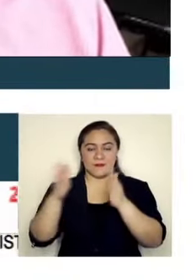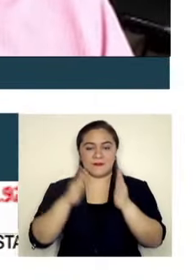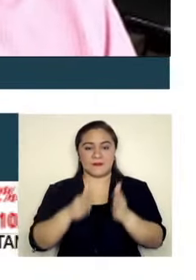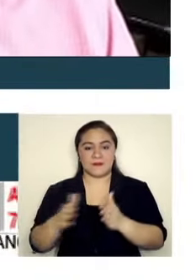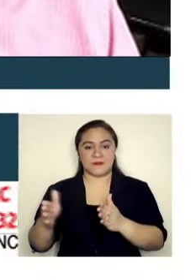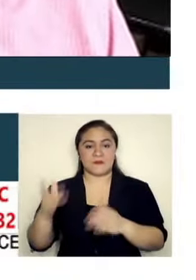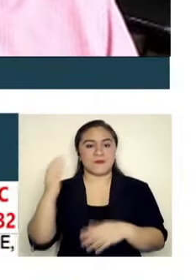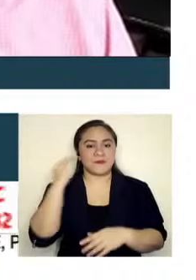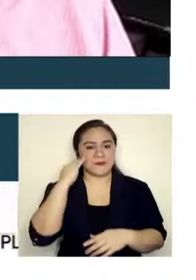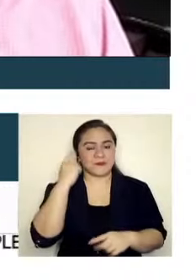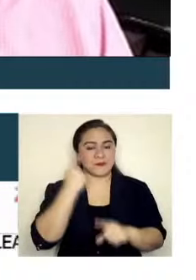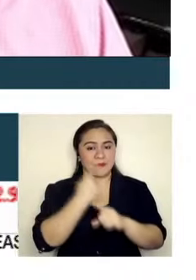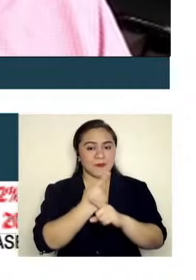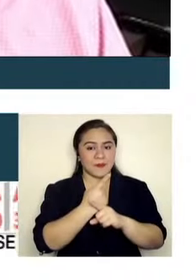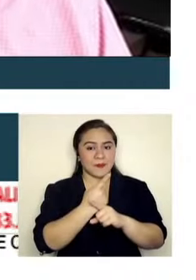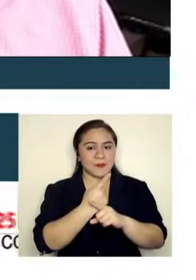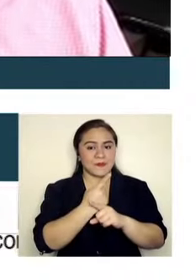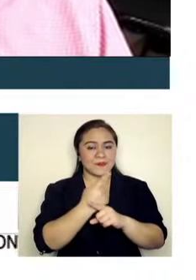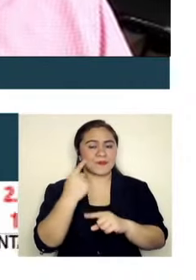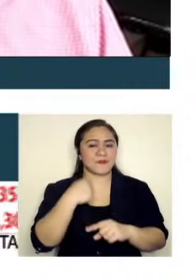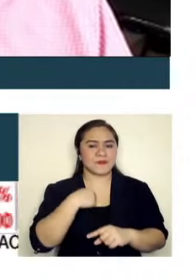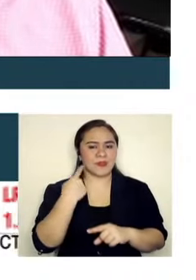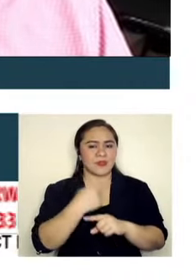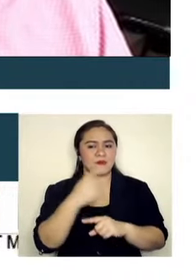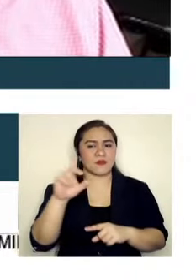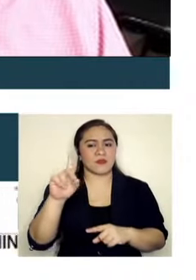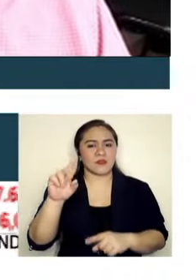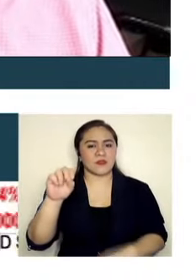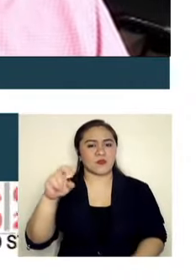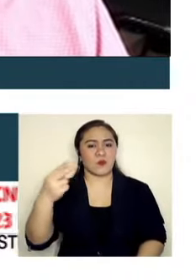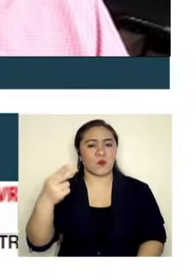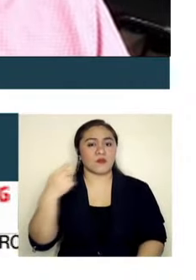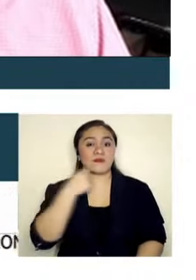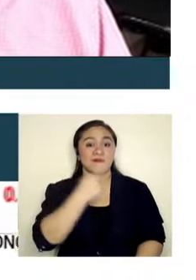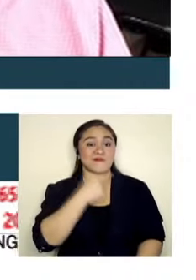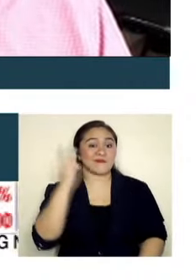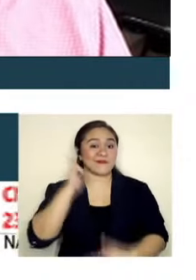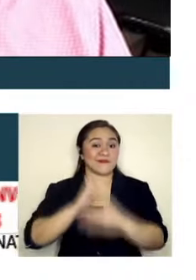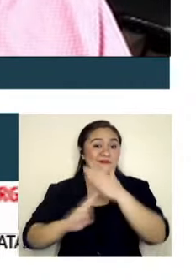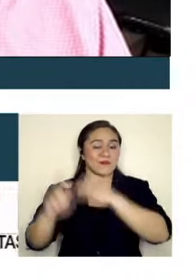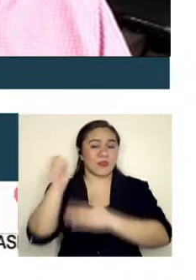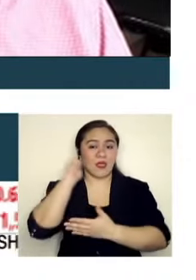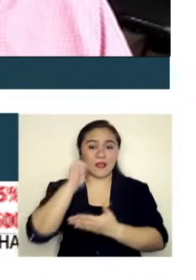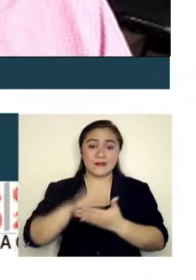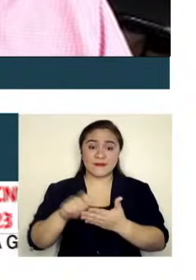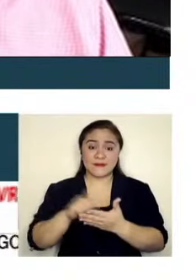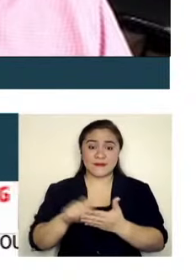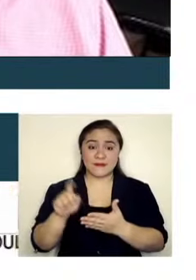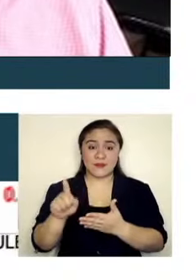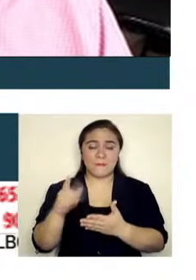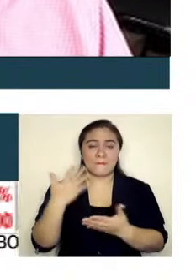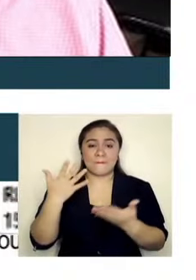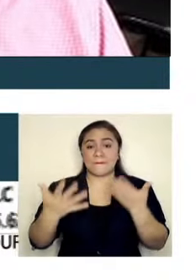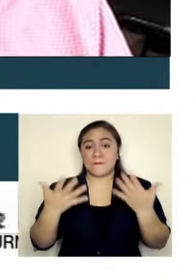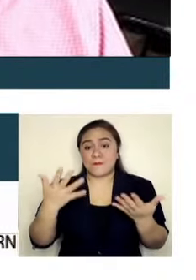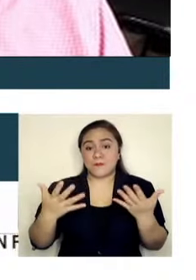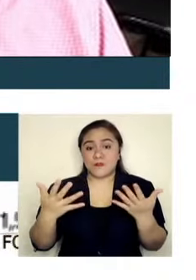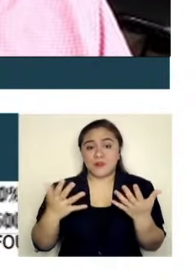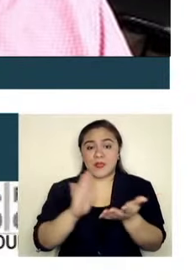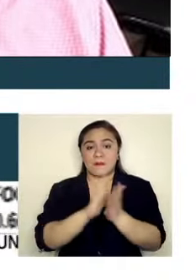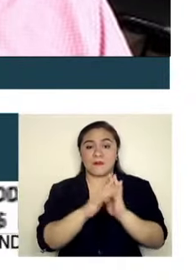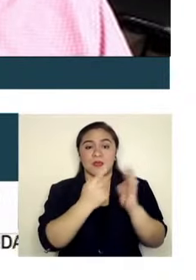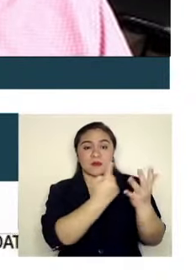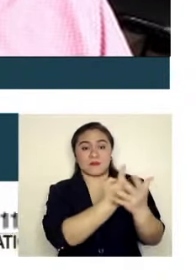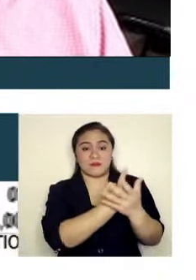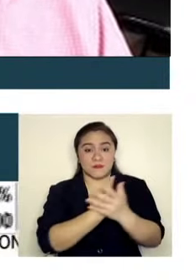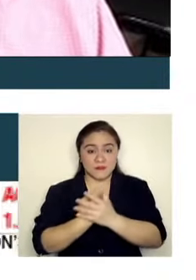done. I mean, we just heard from the DOH undersecretary saying that there may have been breaches in quarantine protocols